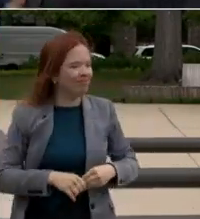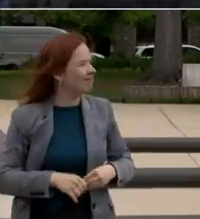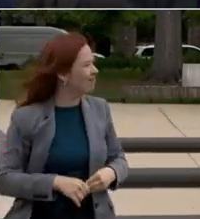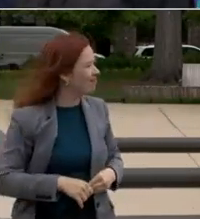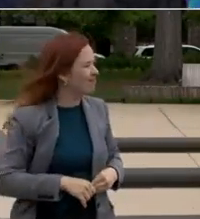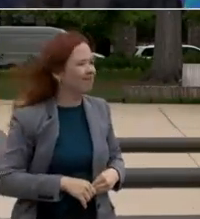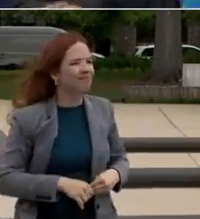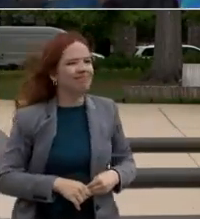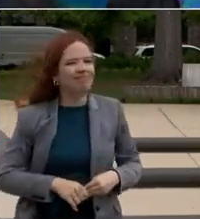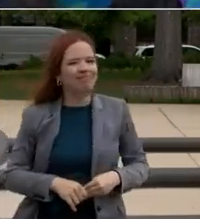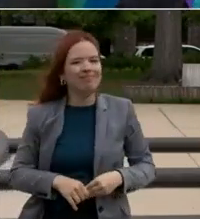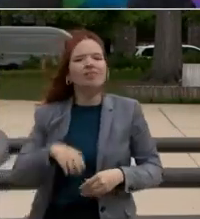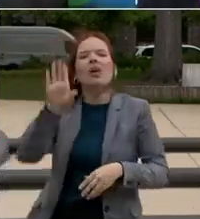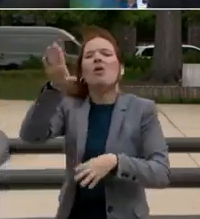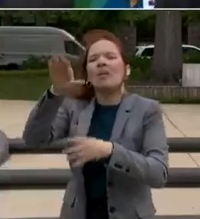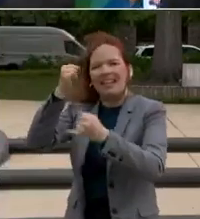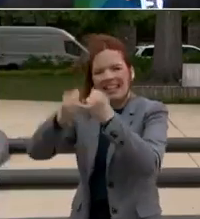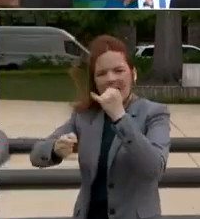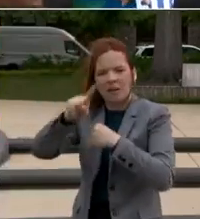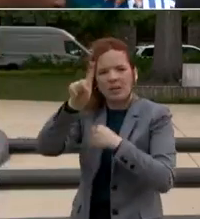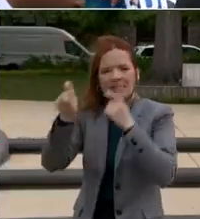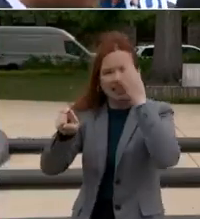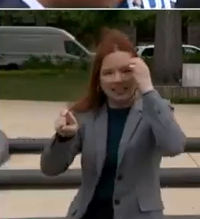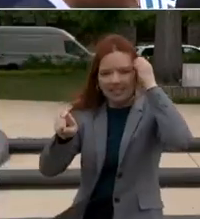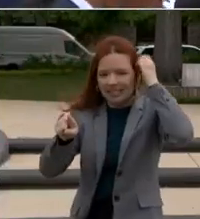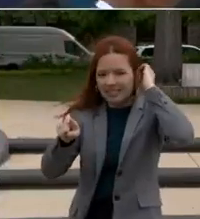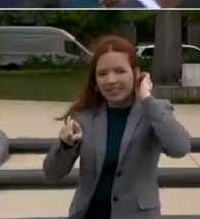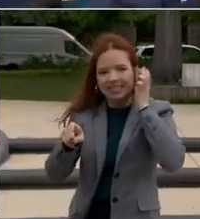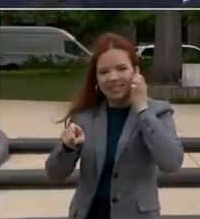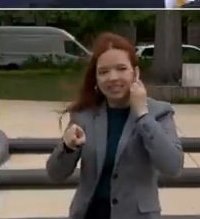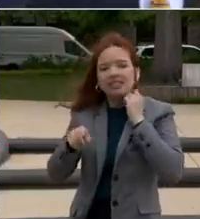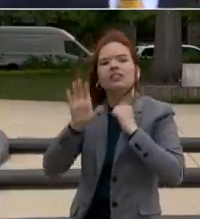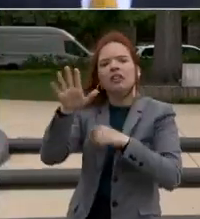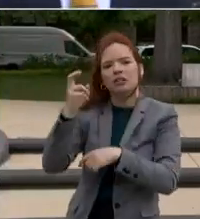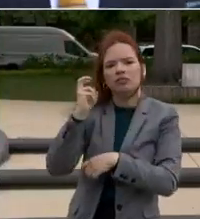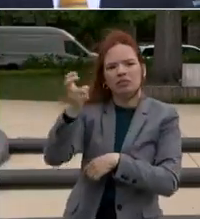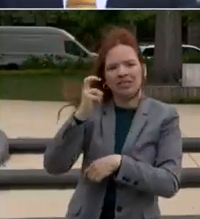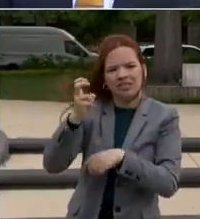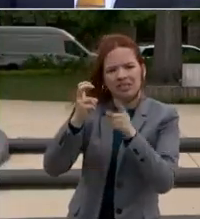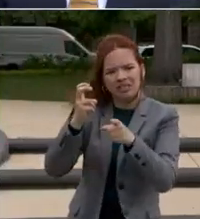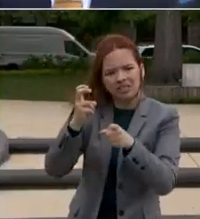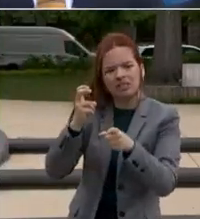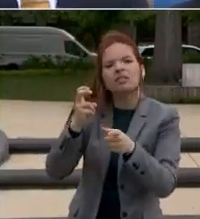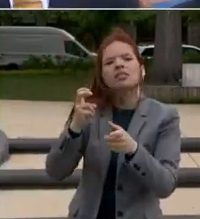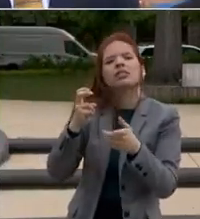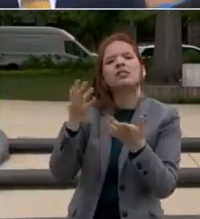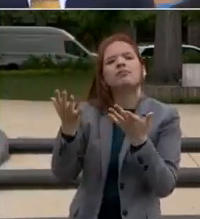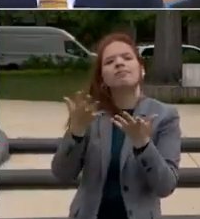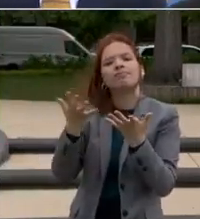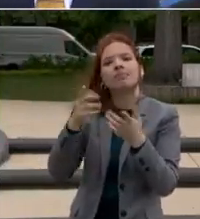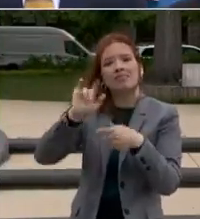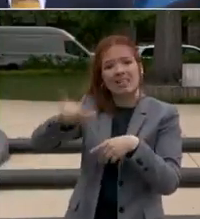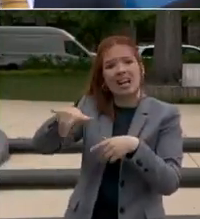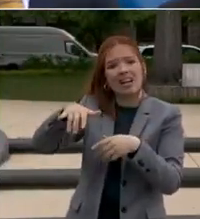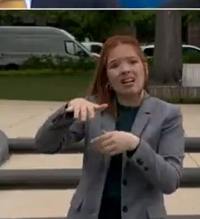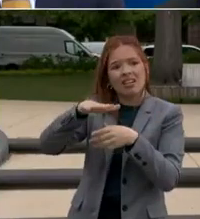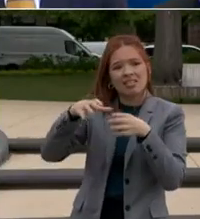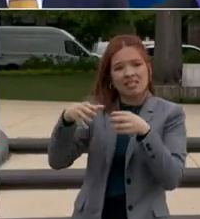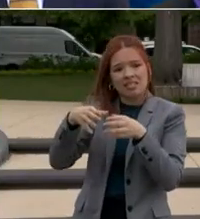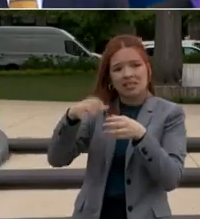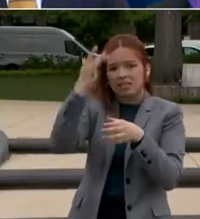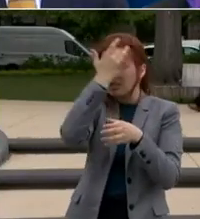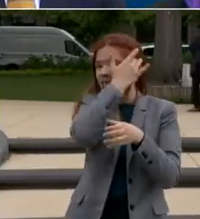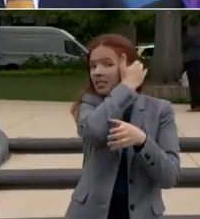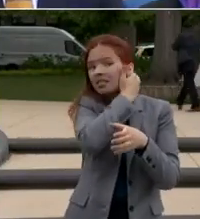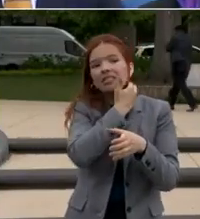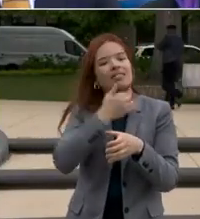Hey, it's a regional transportation question. There's a new coalition, including Delta. They want to add more long-haul